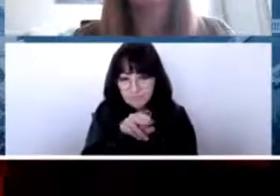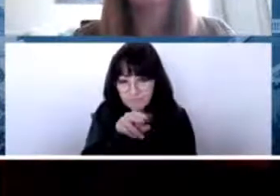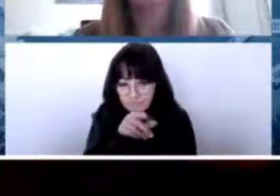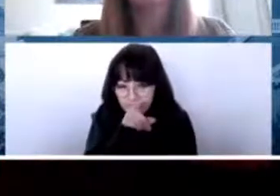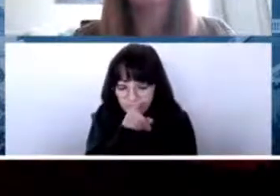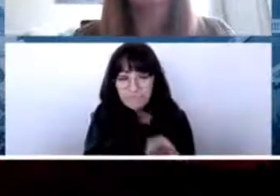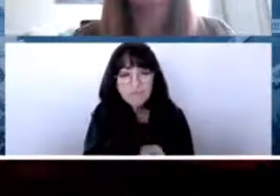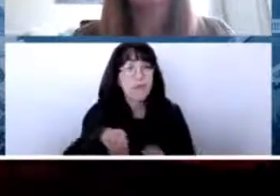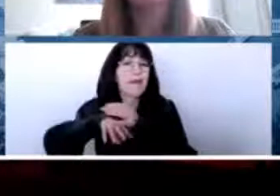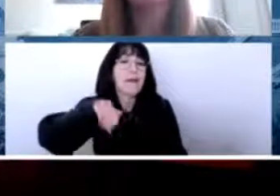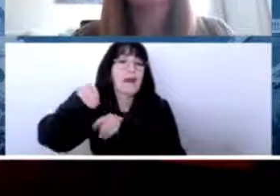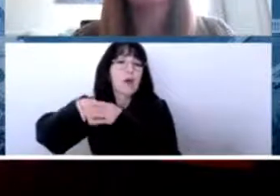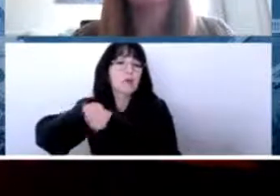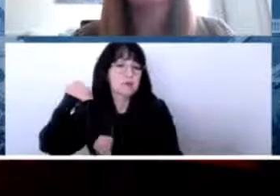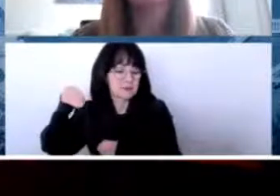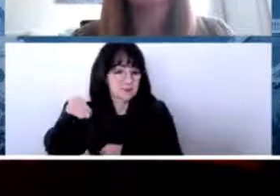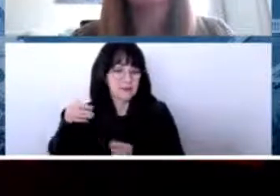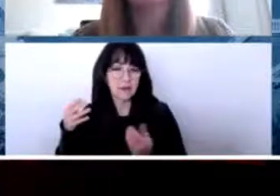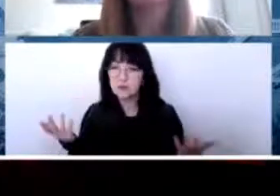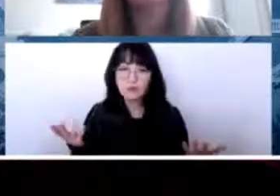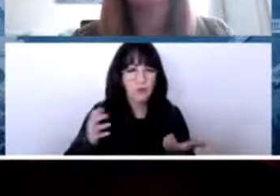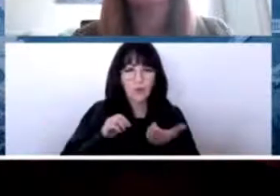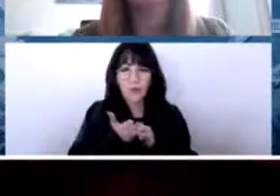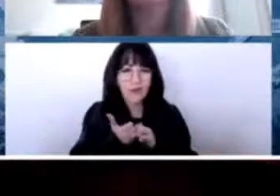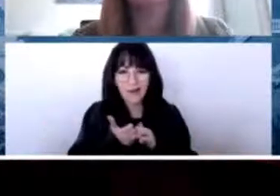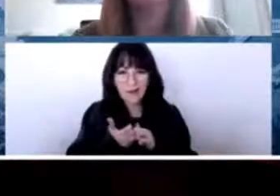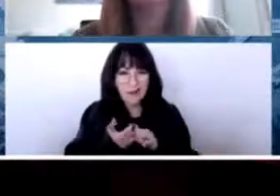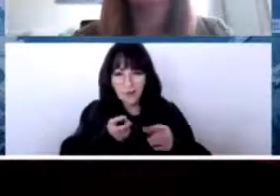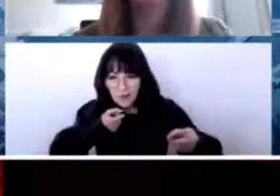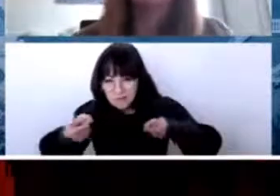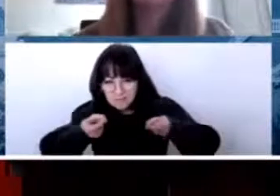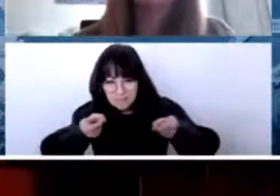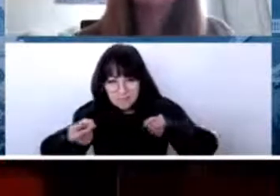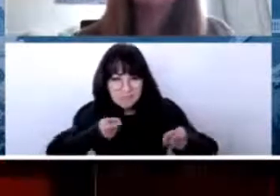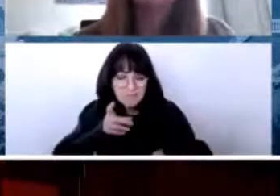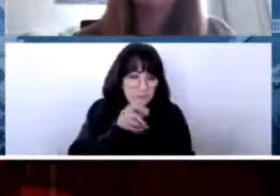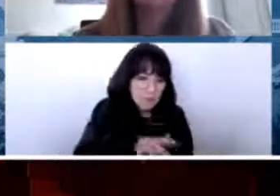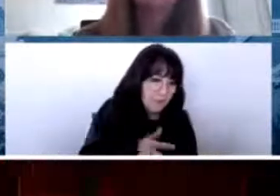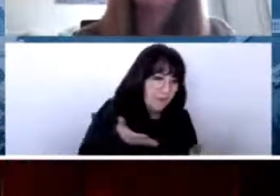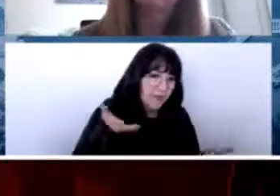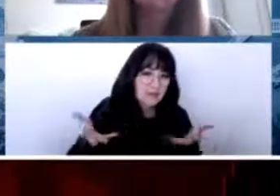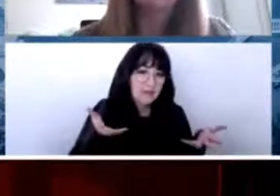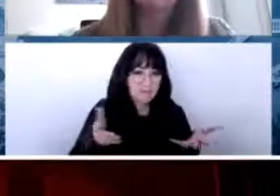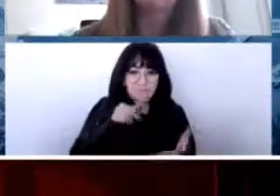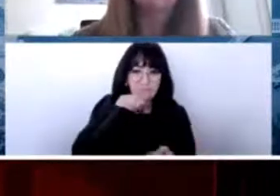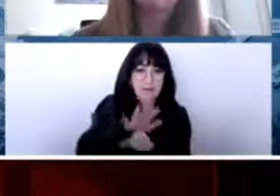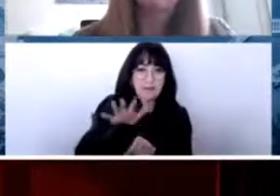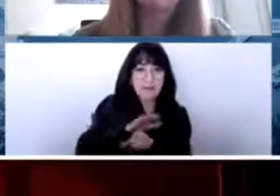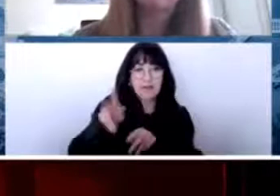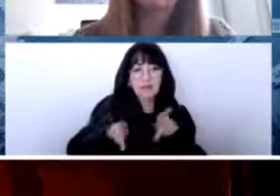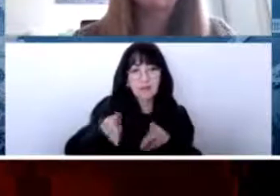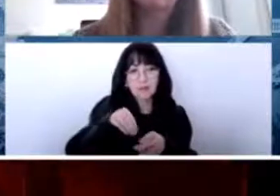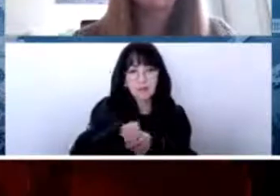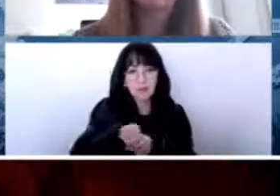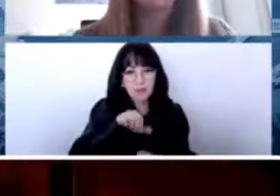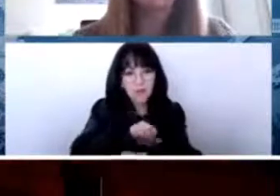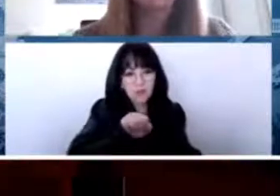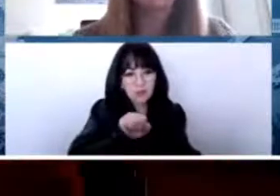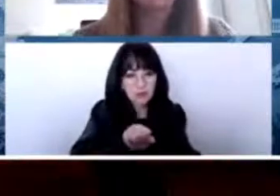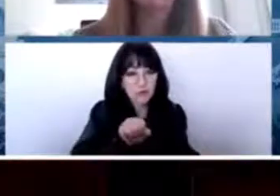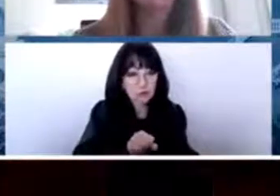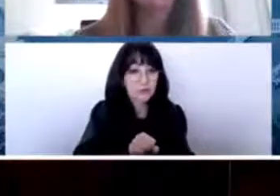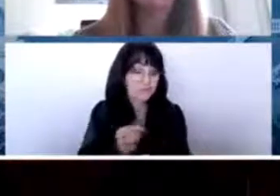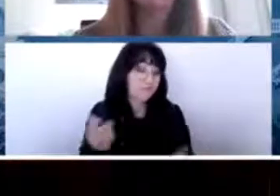can determine, and decisions that they'll have to make at that level. We, however, are providing them with